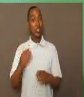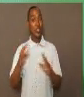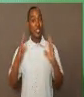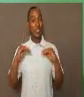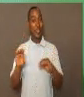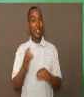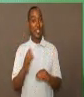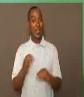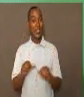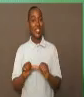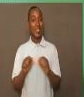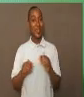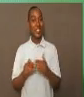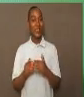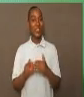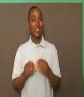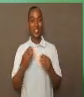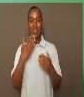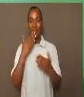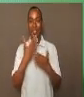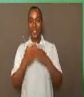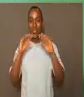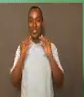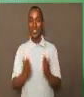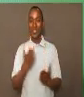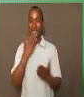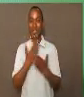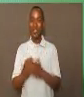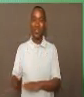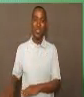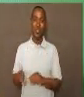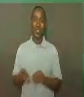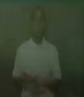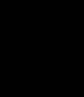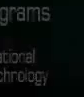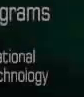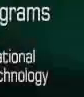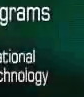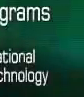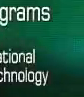Until next time, thank you, teacher. Thank you, students.